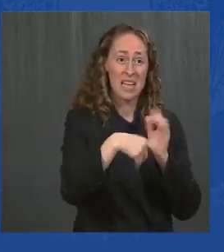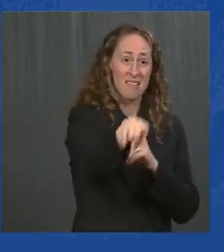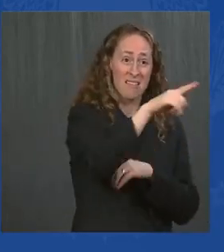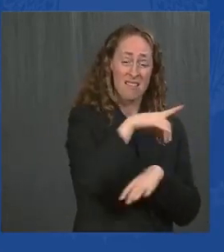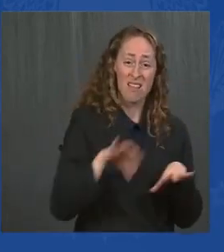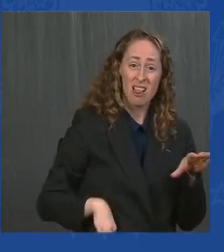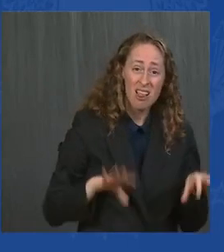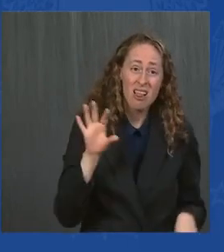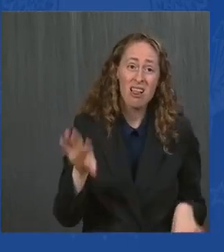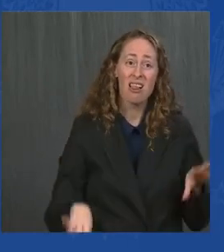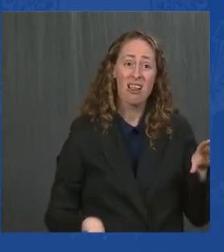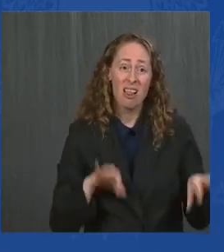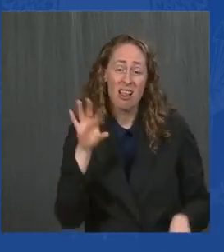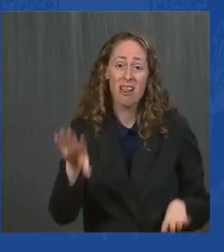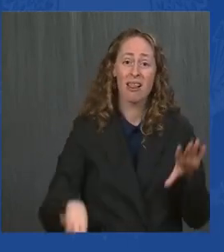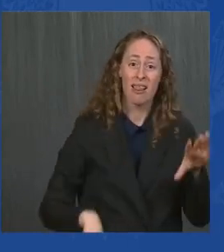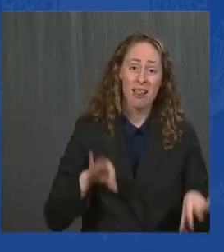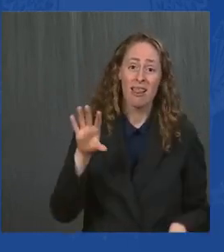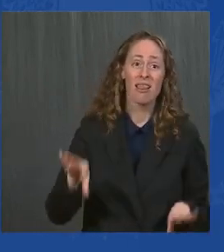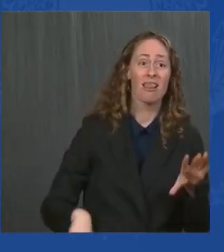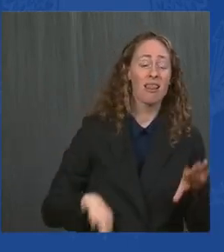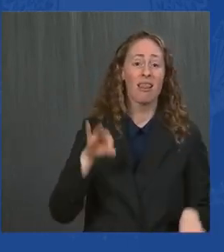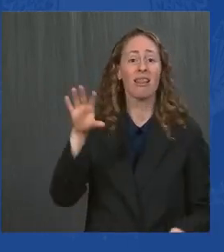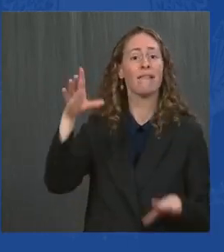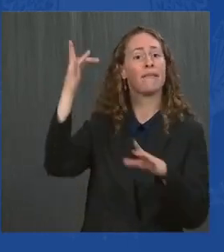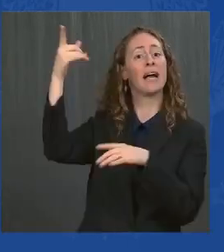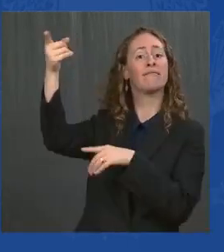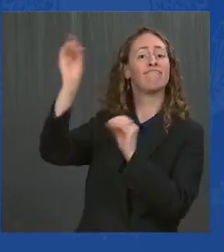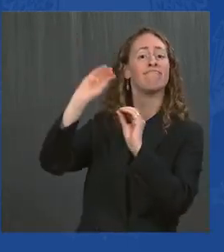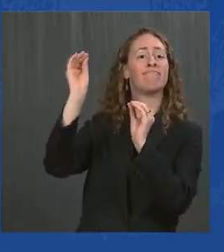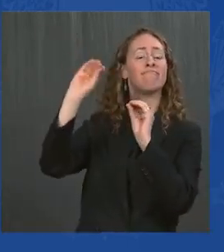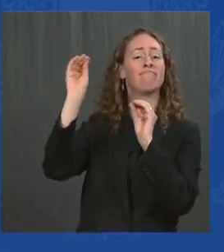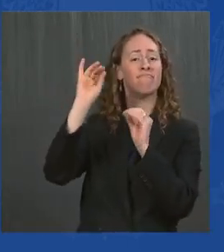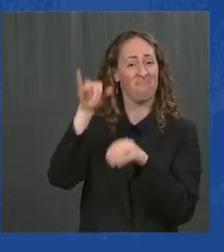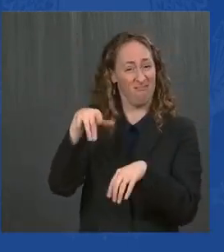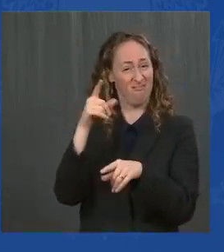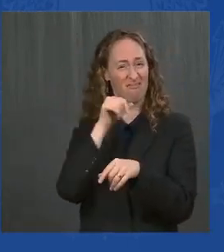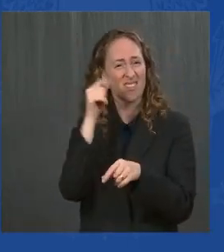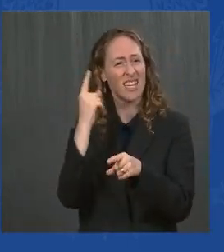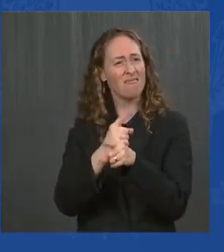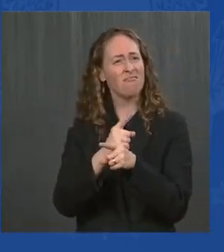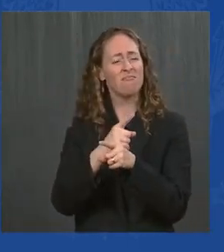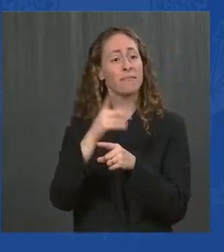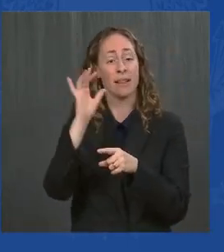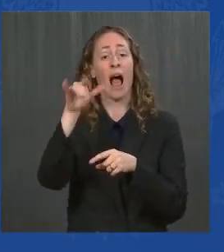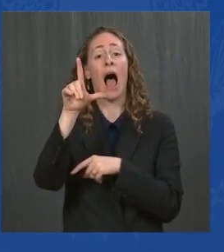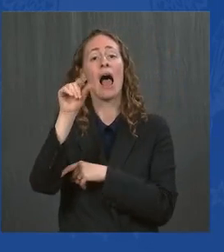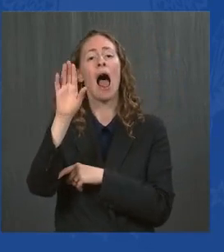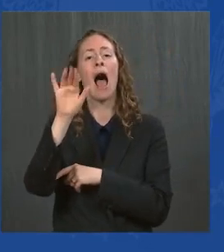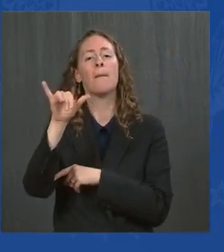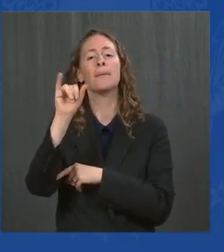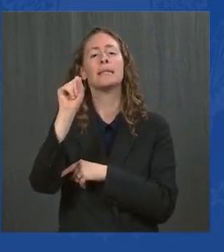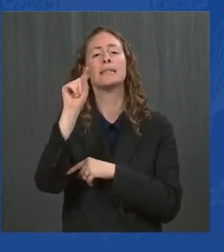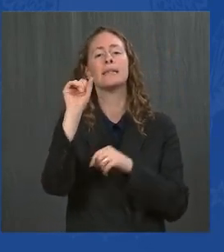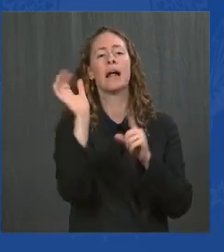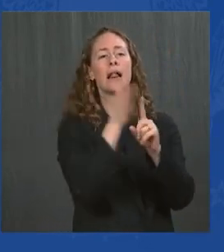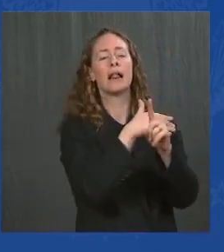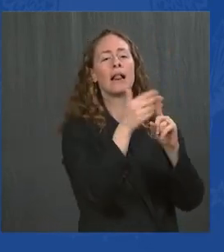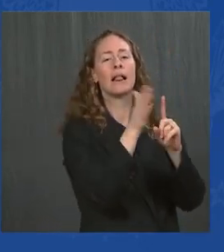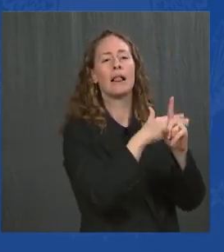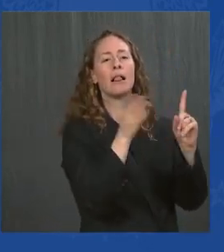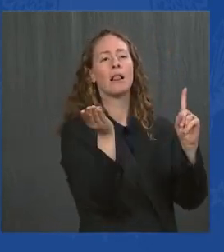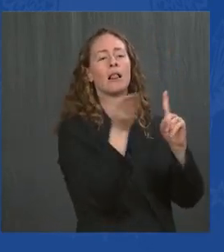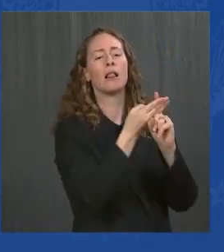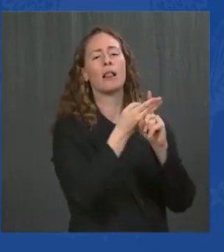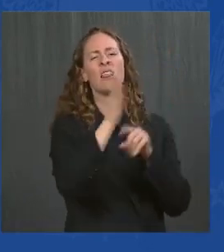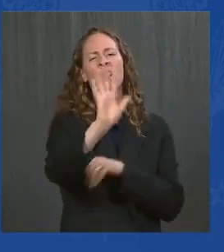This has worked in the past with significant lobbying efforts, but I don't think it's going to work with me. For